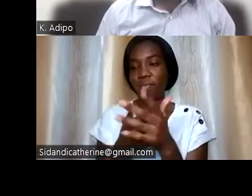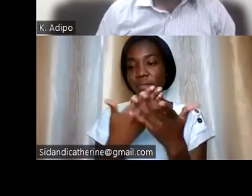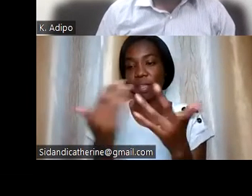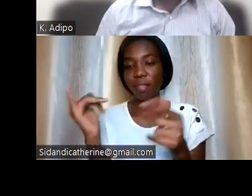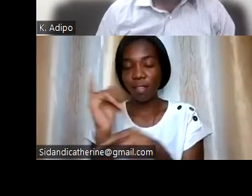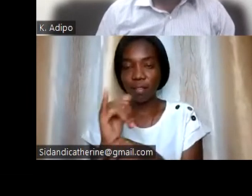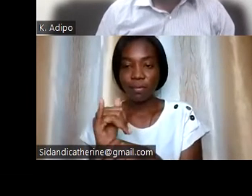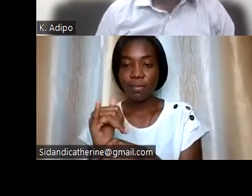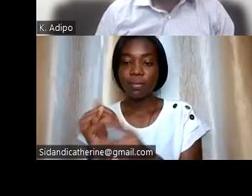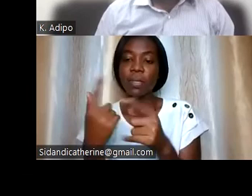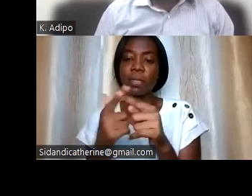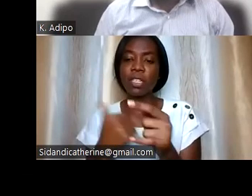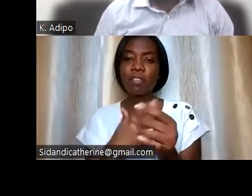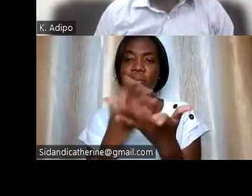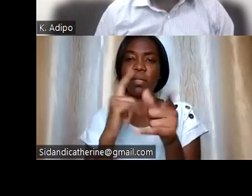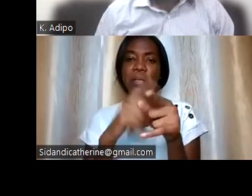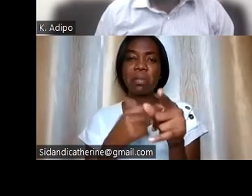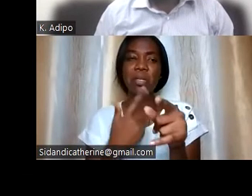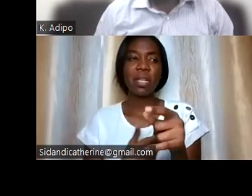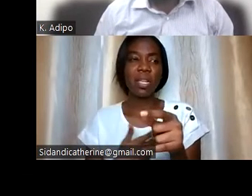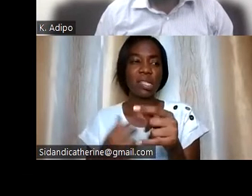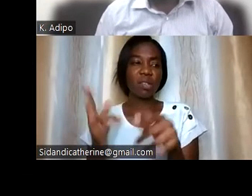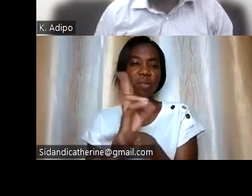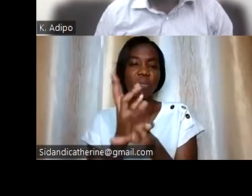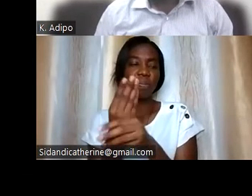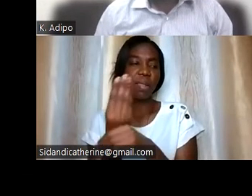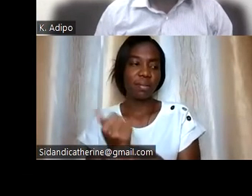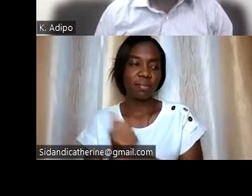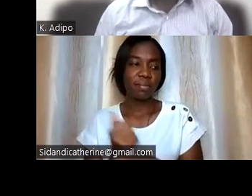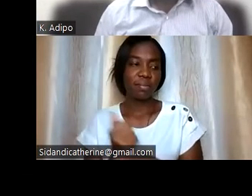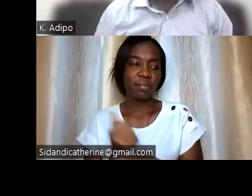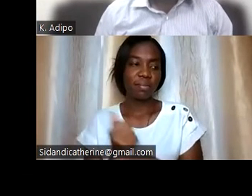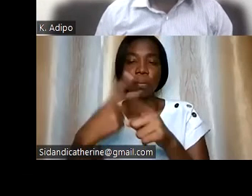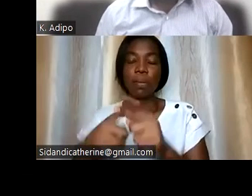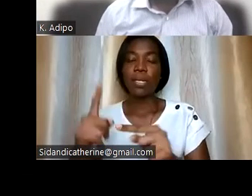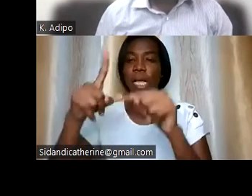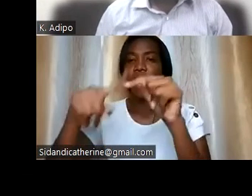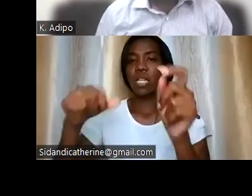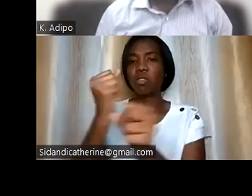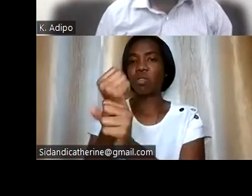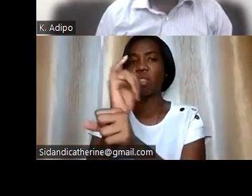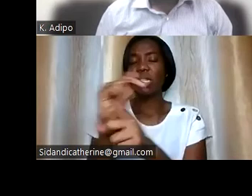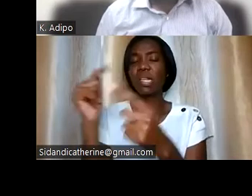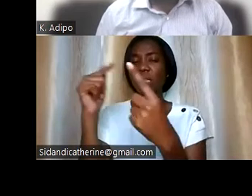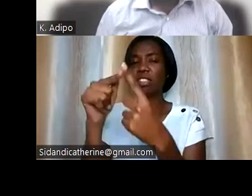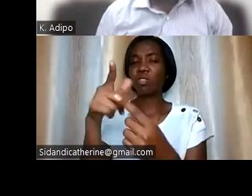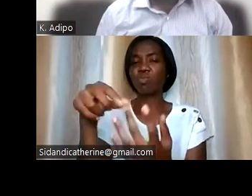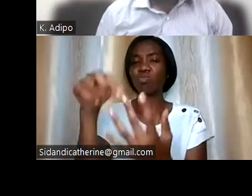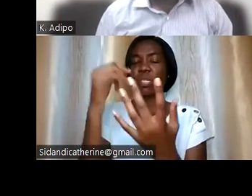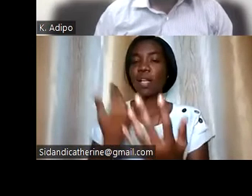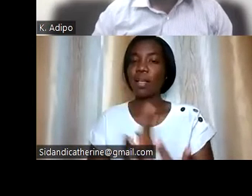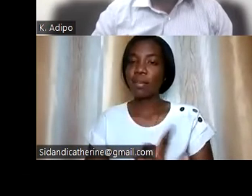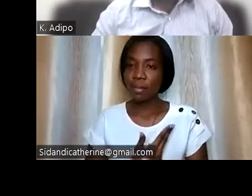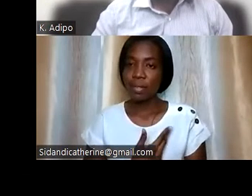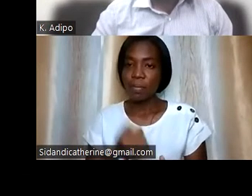times where we need to inject money, but we can't do that until you prioritize us. Because let's